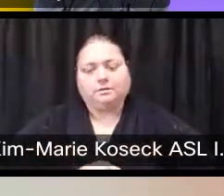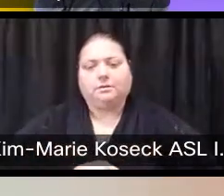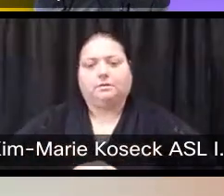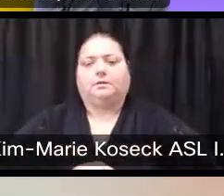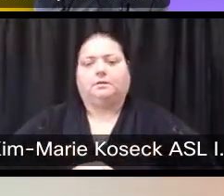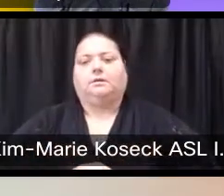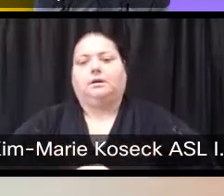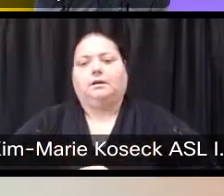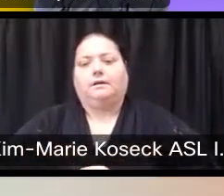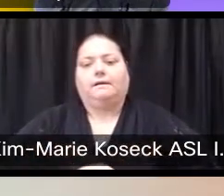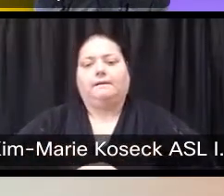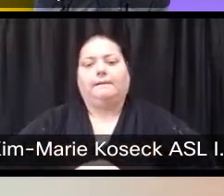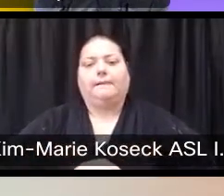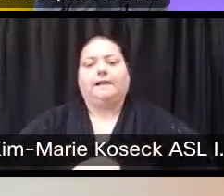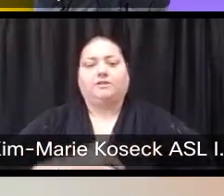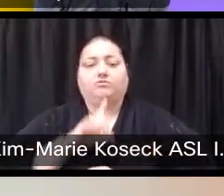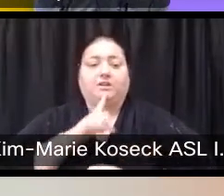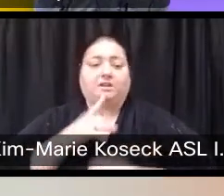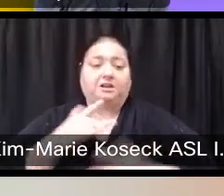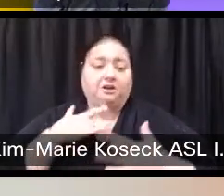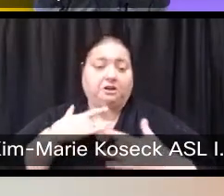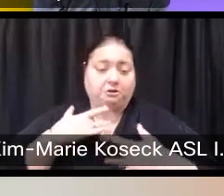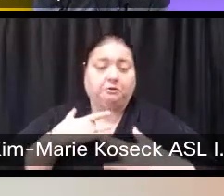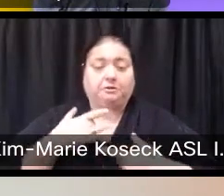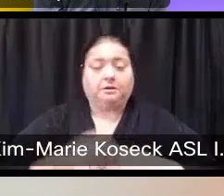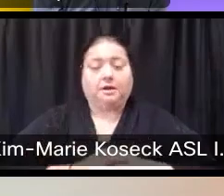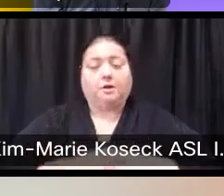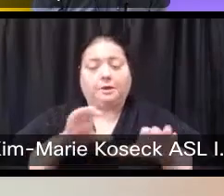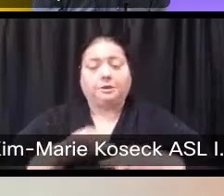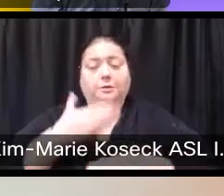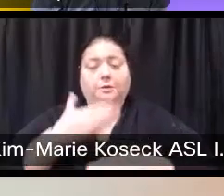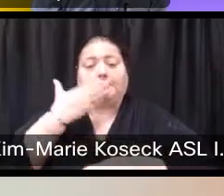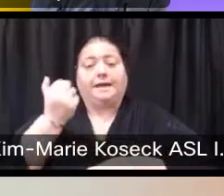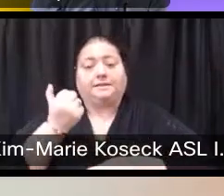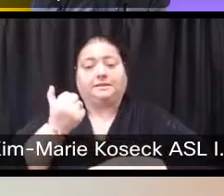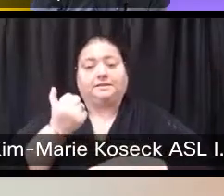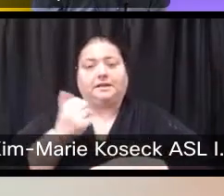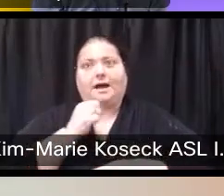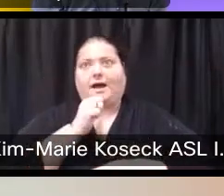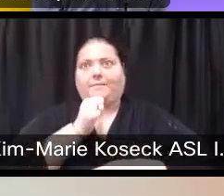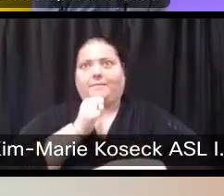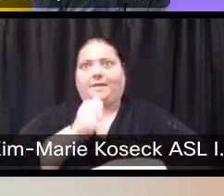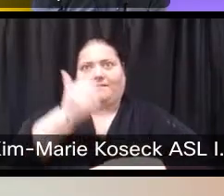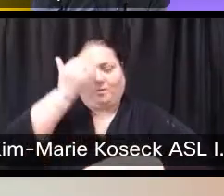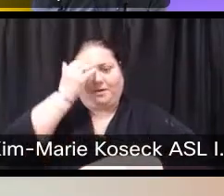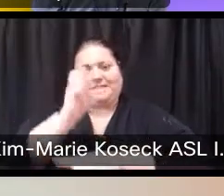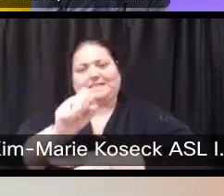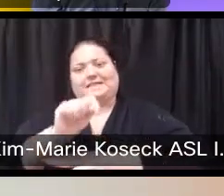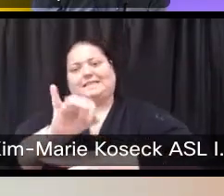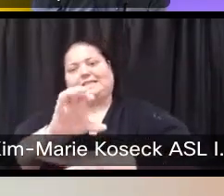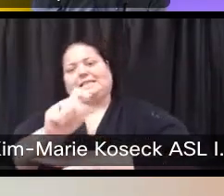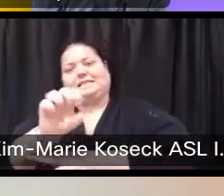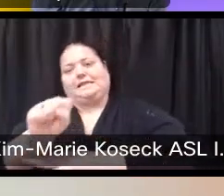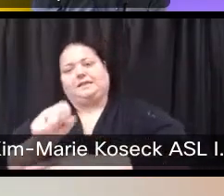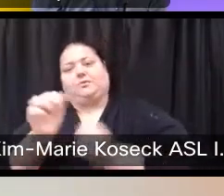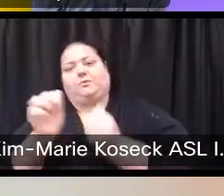Yes, it is a concern that we do our best to. I'm not familiar with statistics of people in our